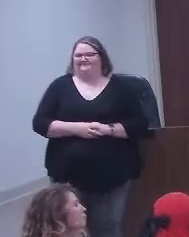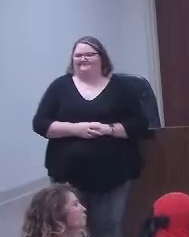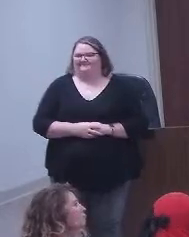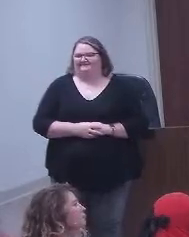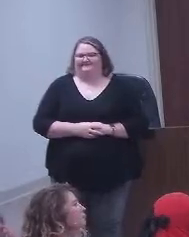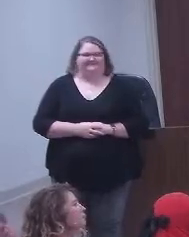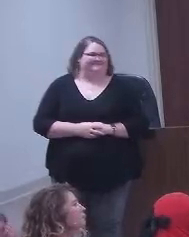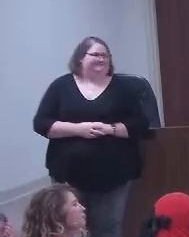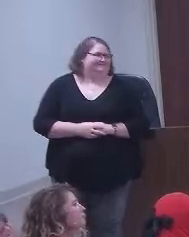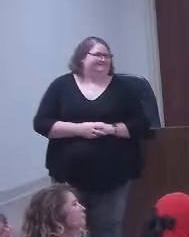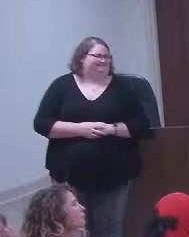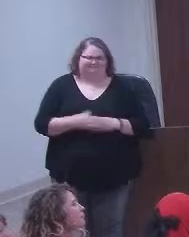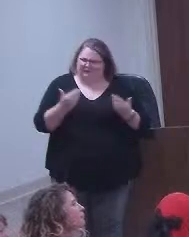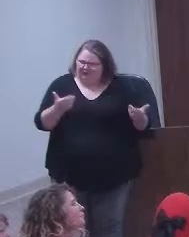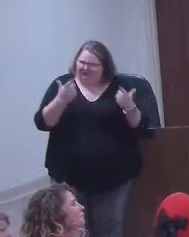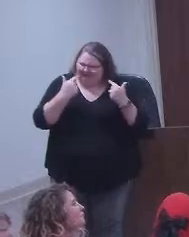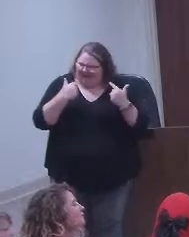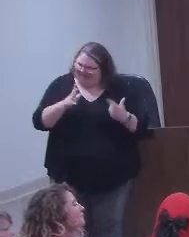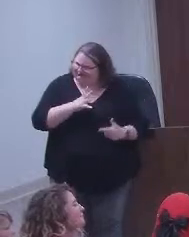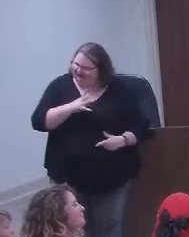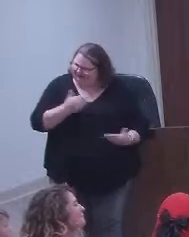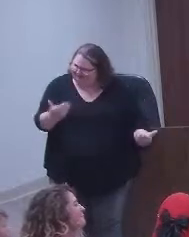It's okay to clap for yourself, P.S.